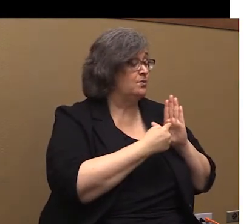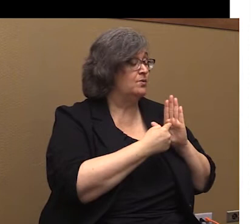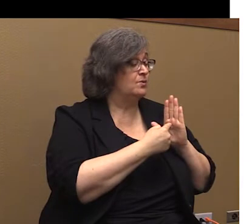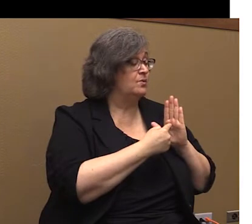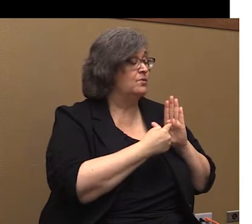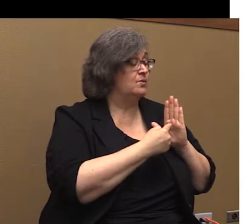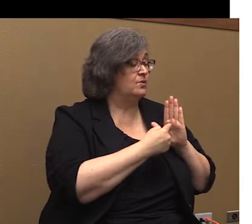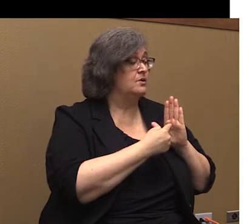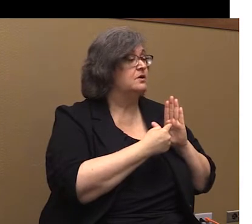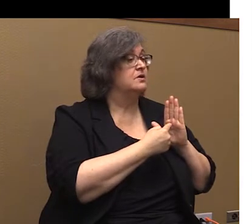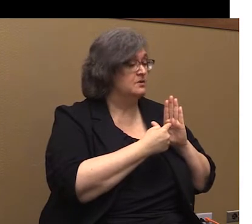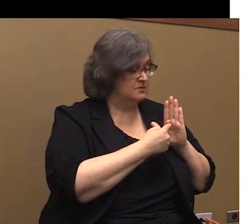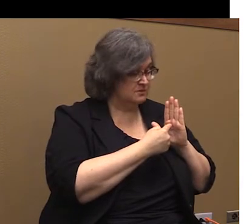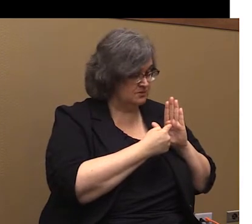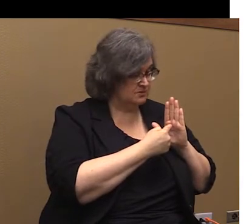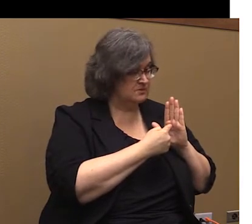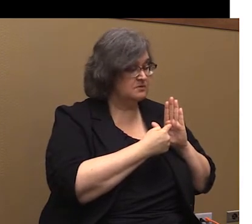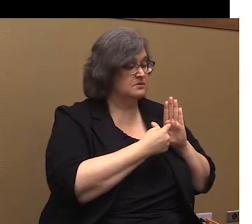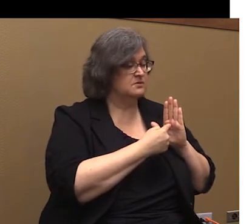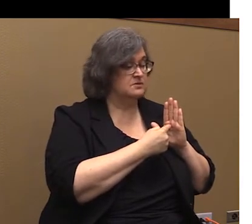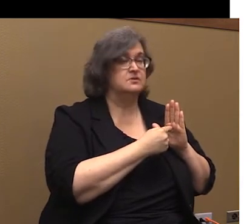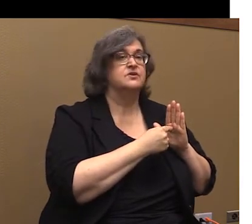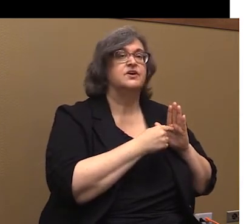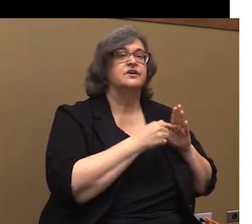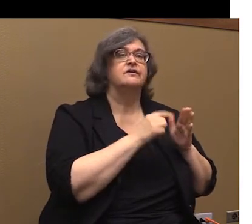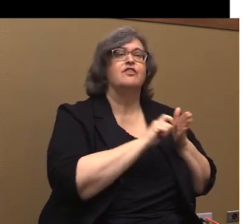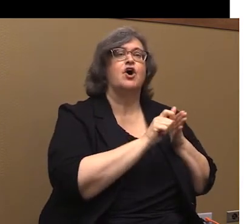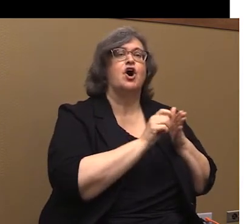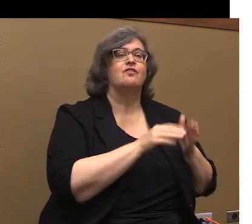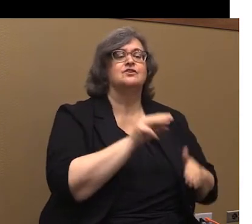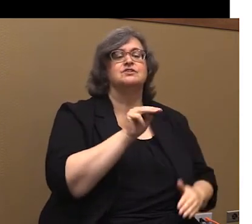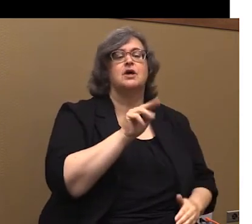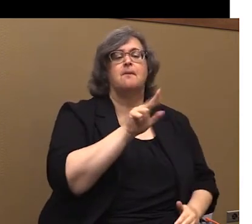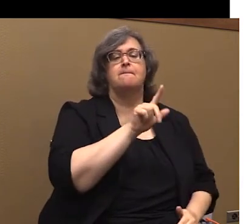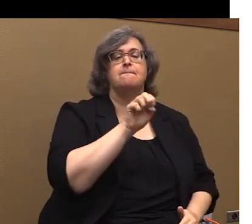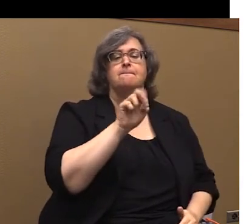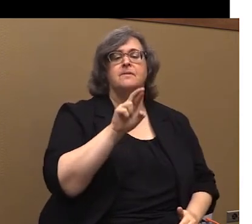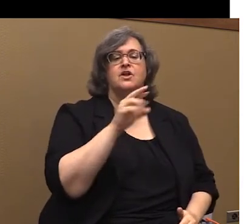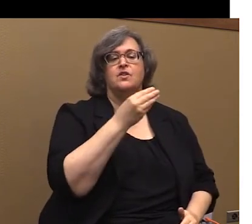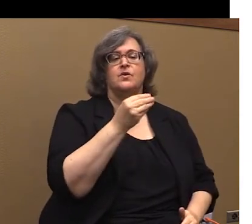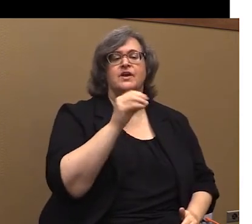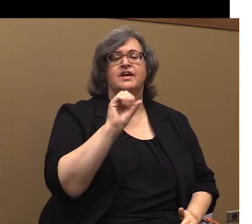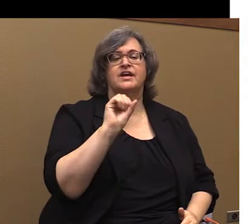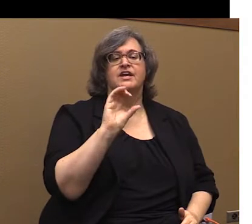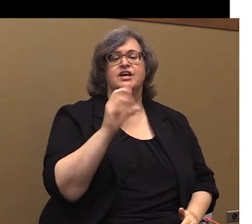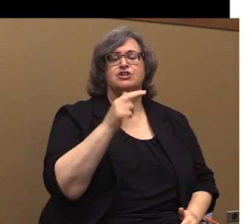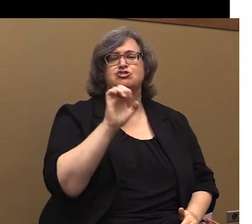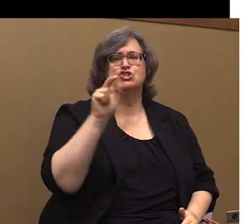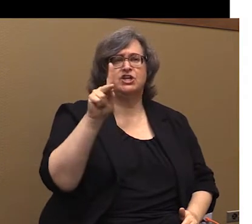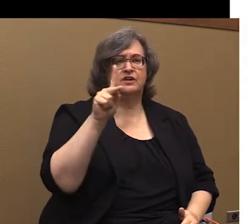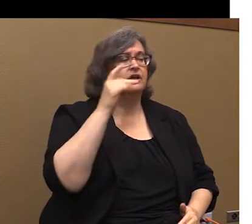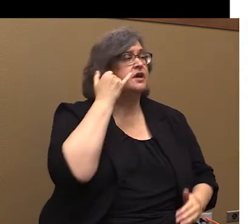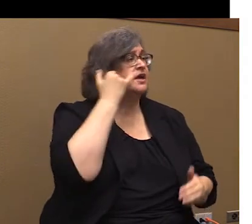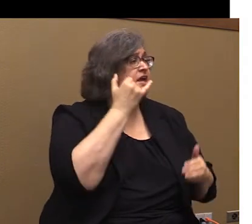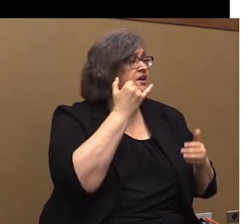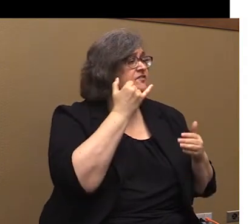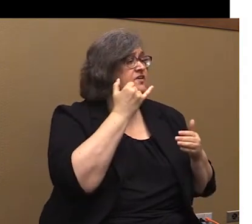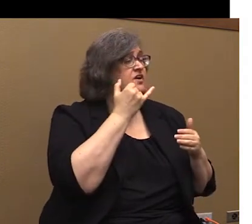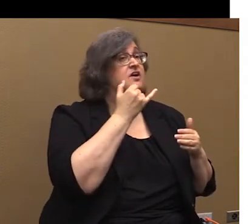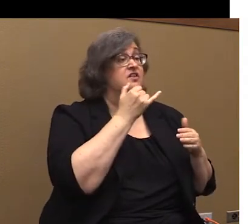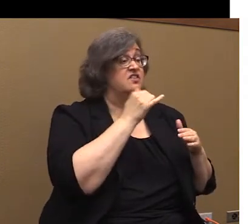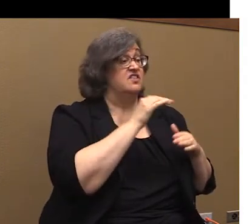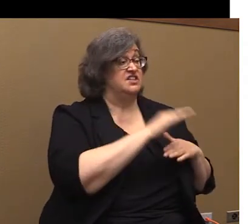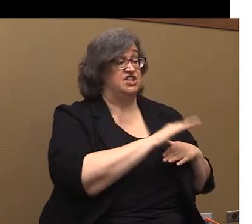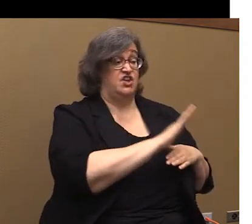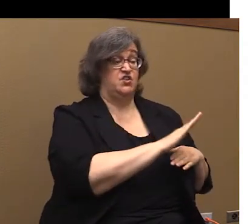was studies showed that from Muller and Schick saying that if their